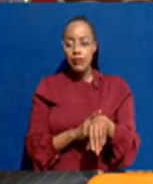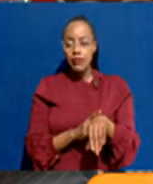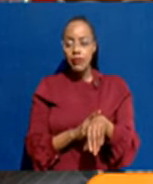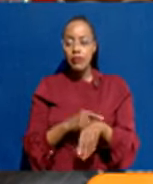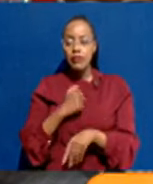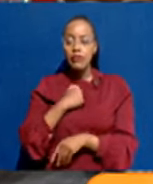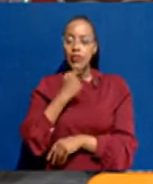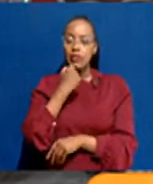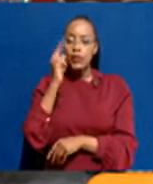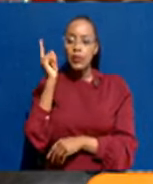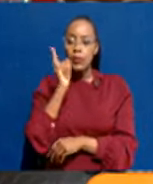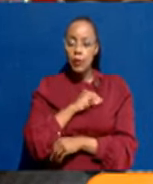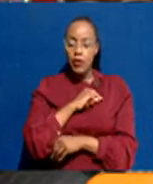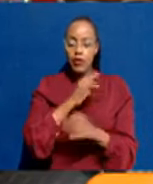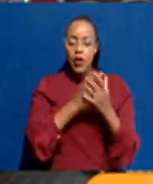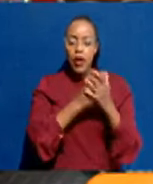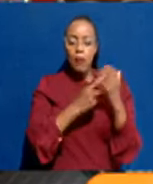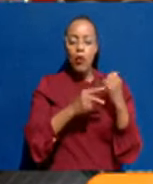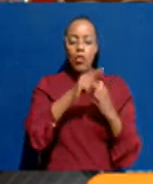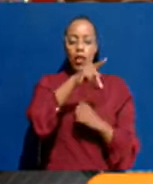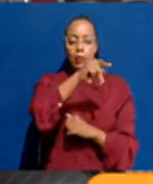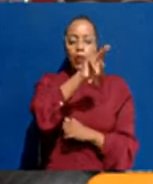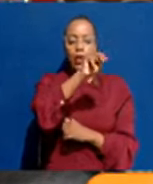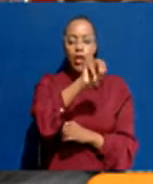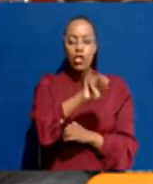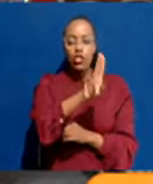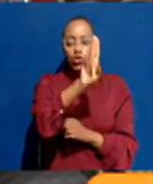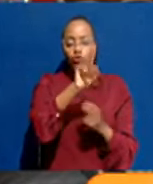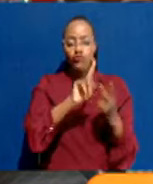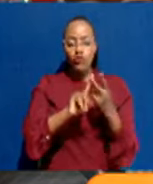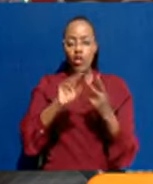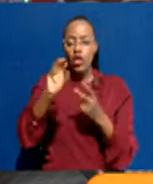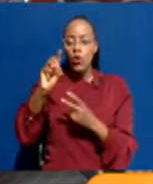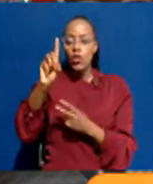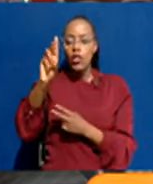I told you both the PNU and the ODM,